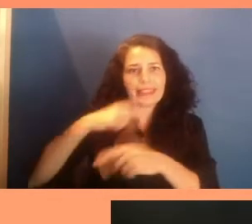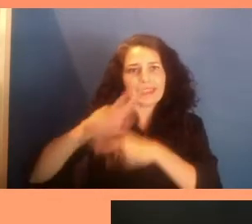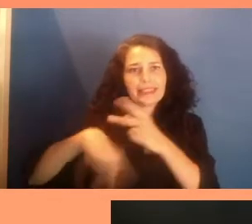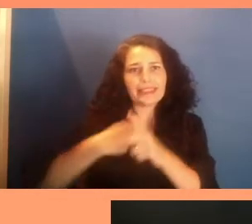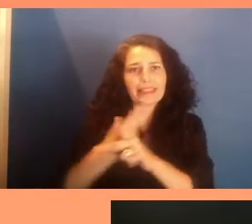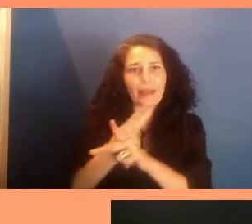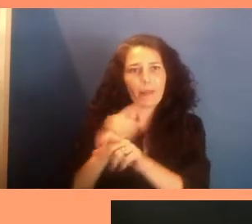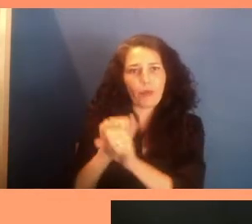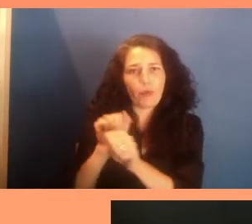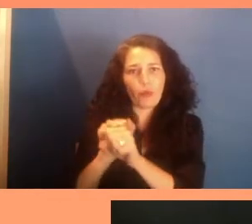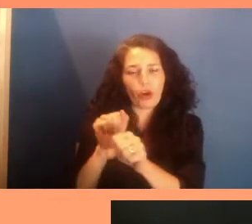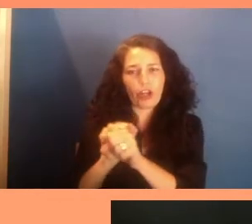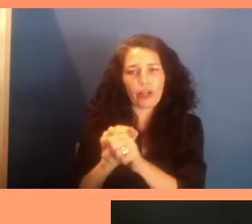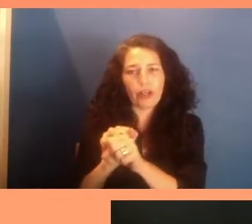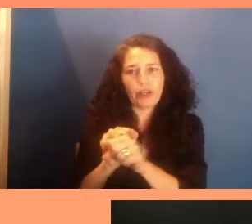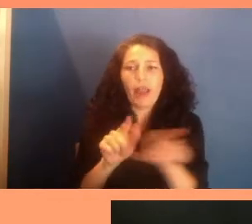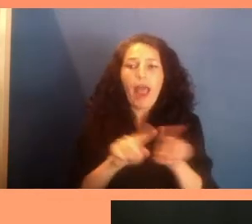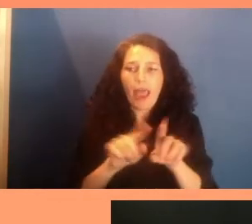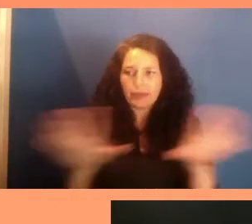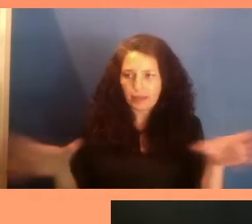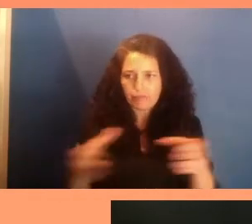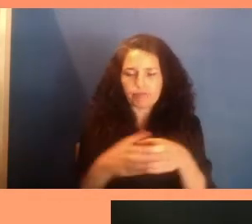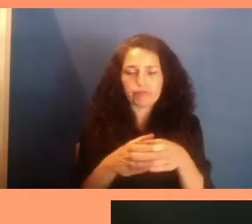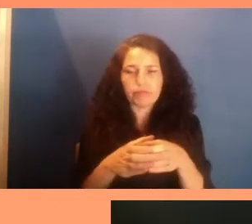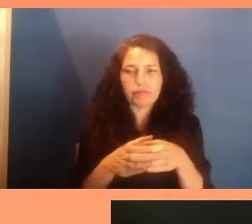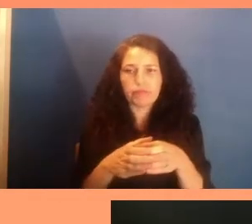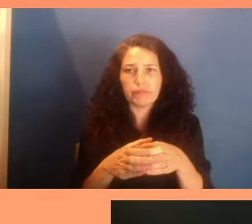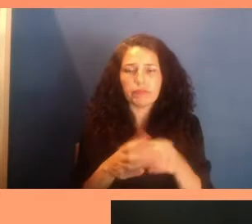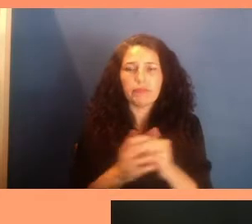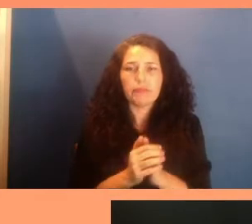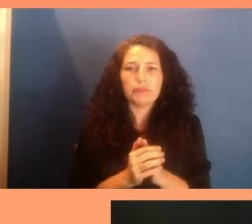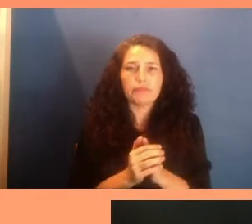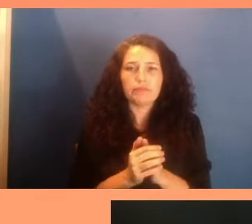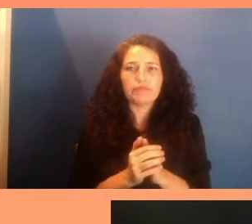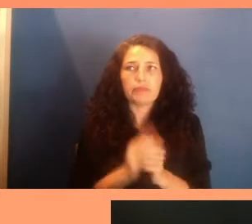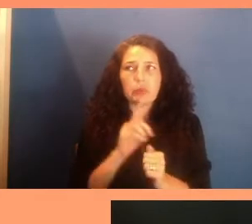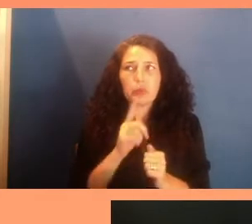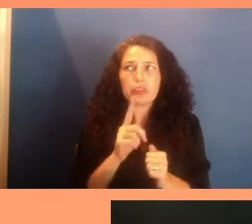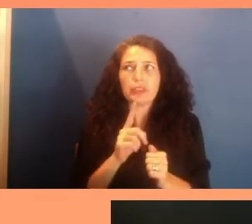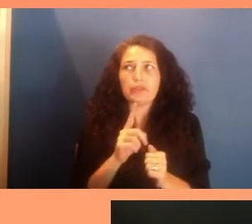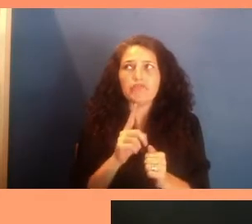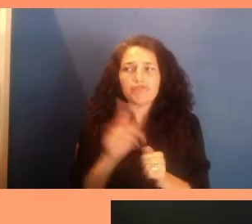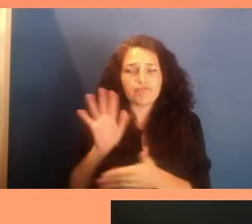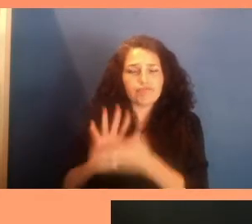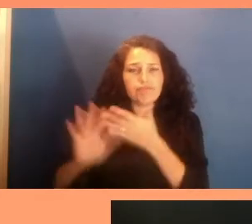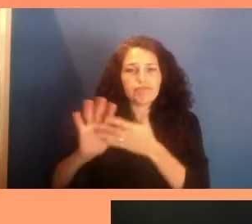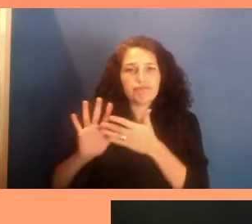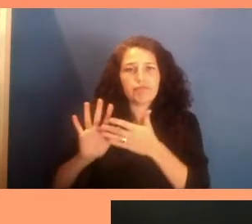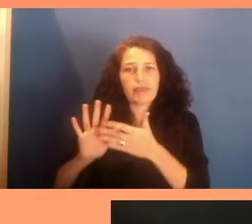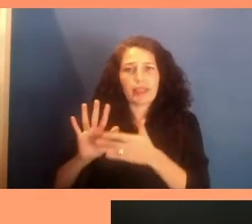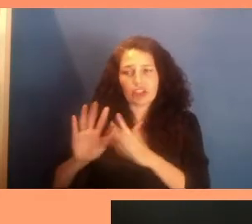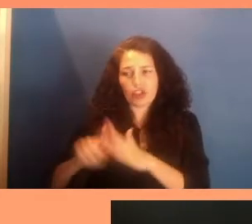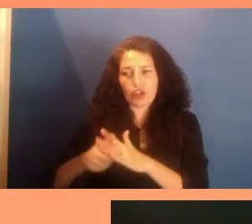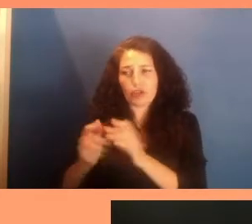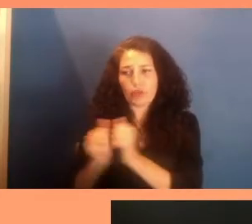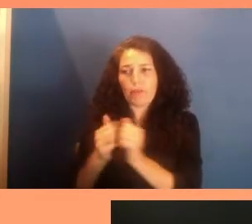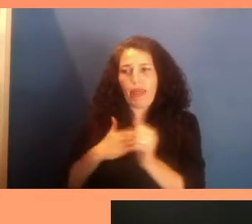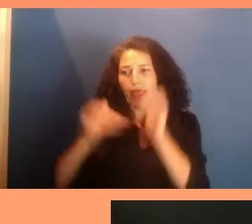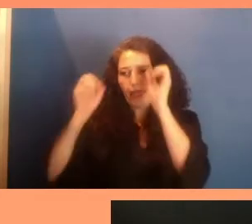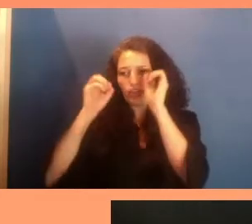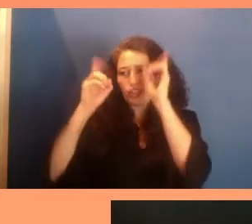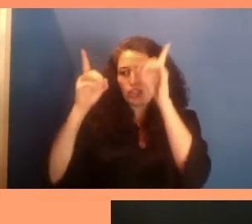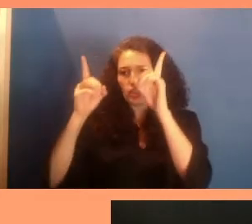group. And I think it really begins with my education at Howard University. I went